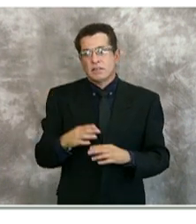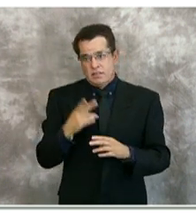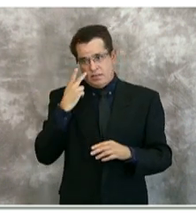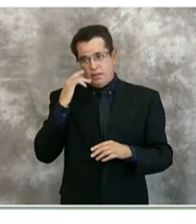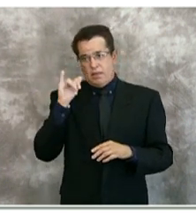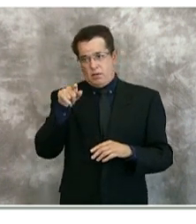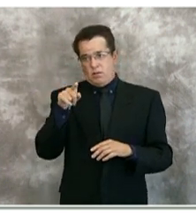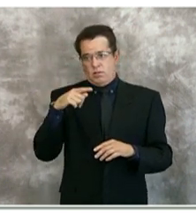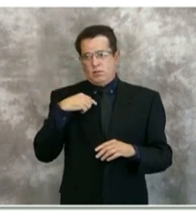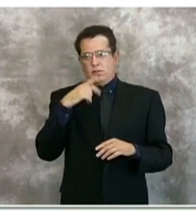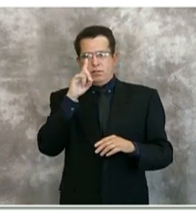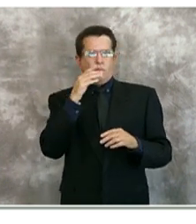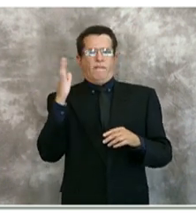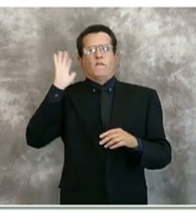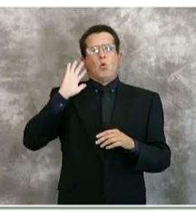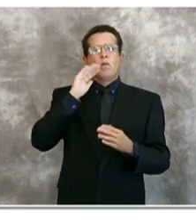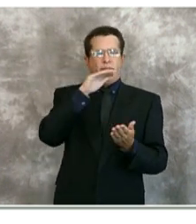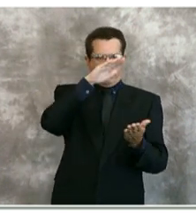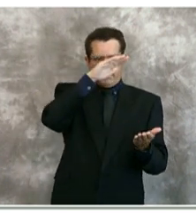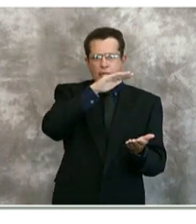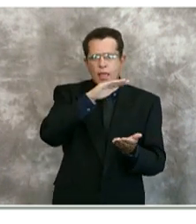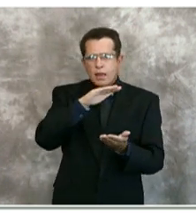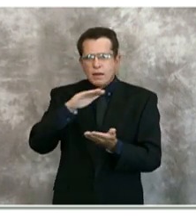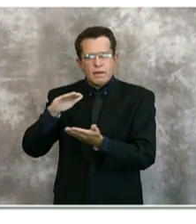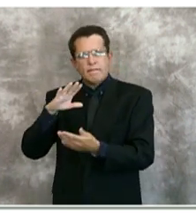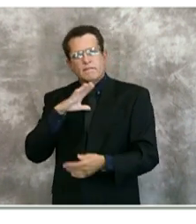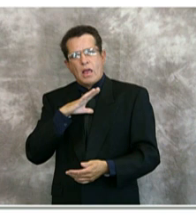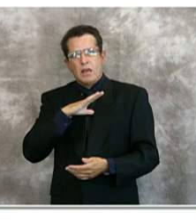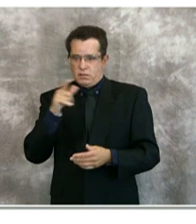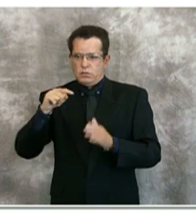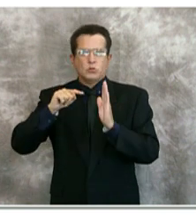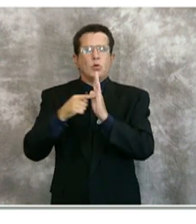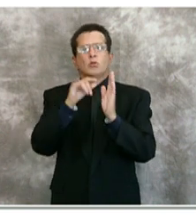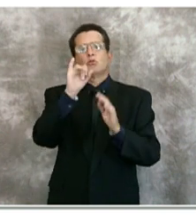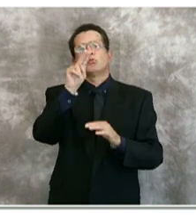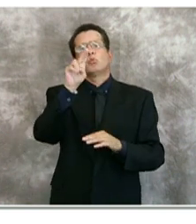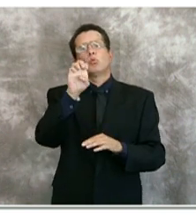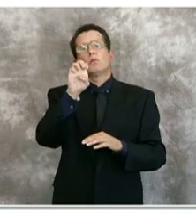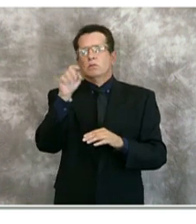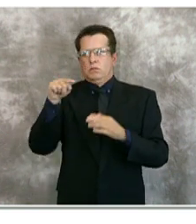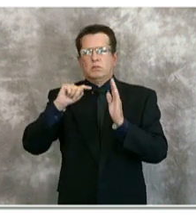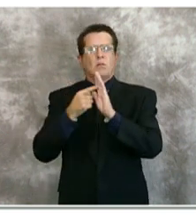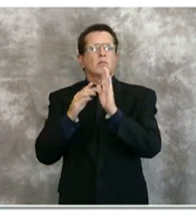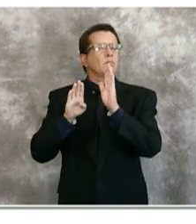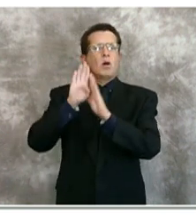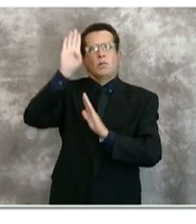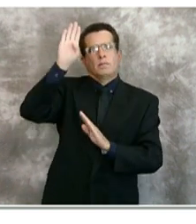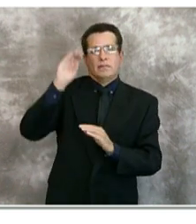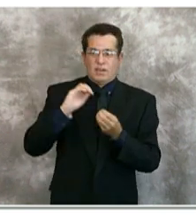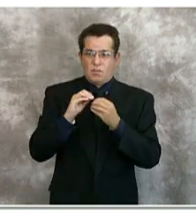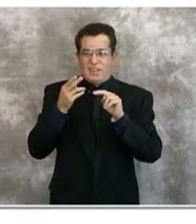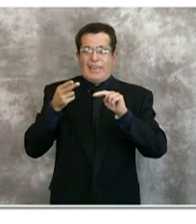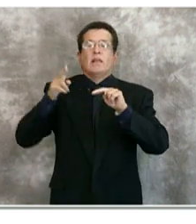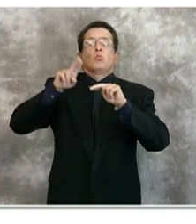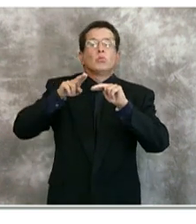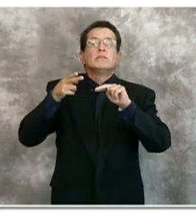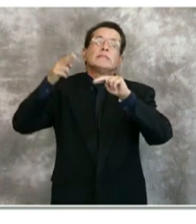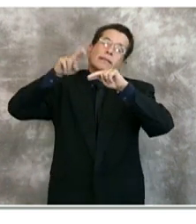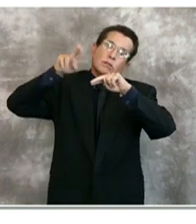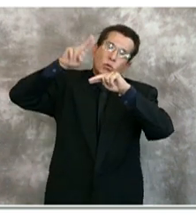the area where we had flattened the curve. Beginning in mid-June, numbers started to increase. So we will continue